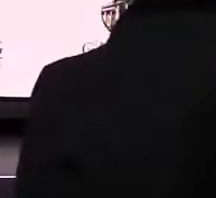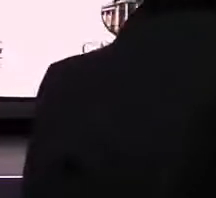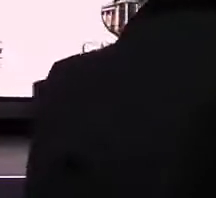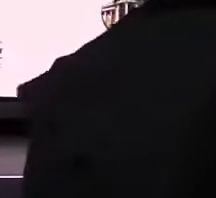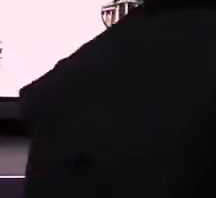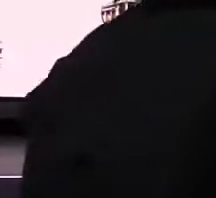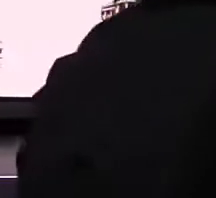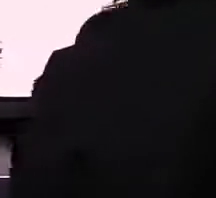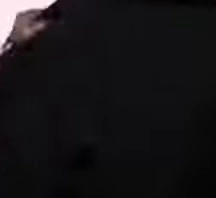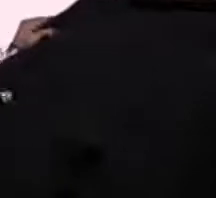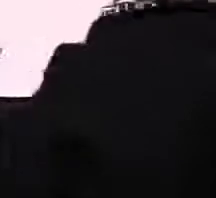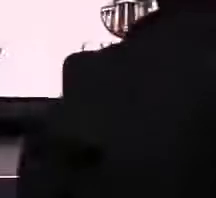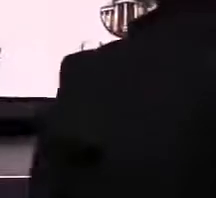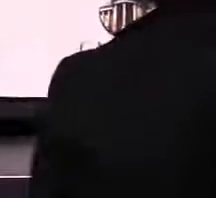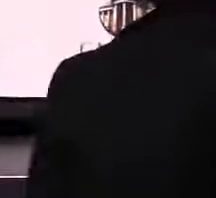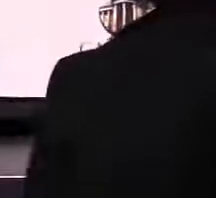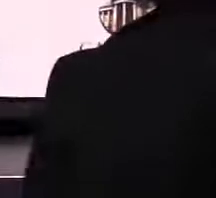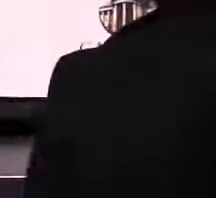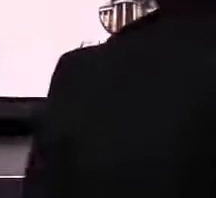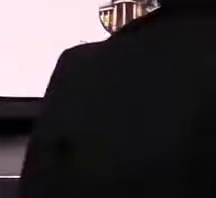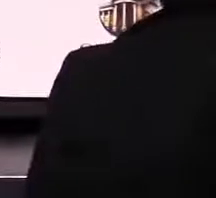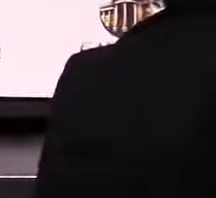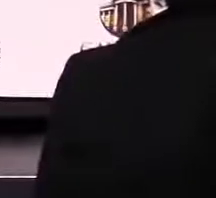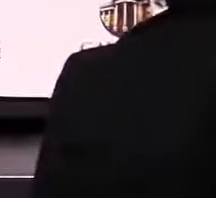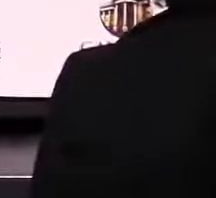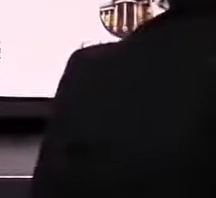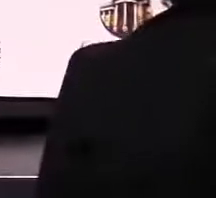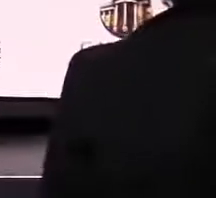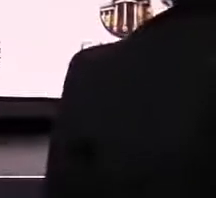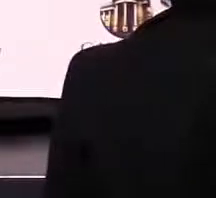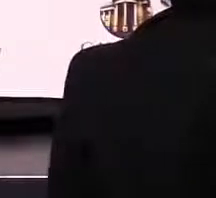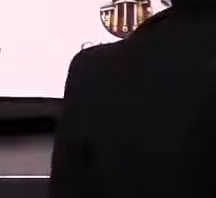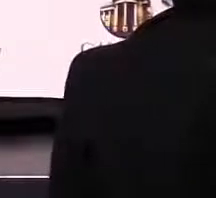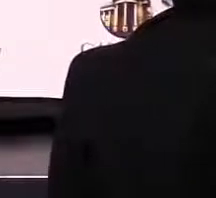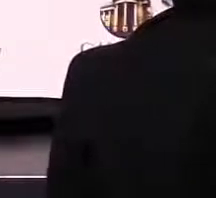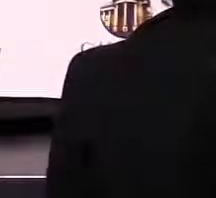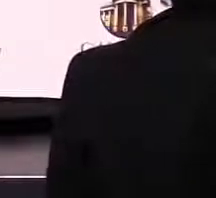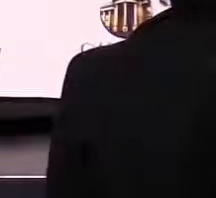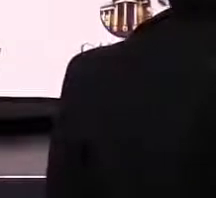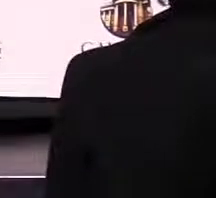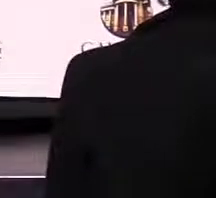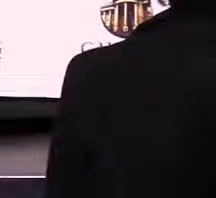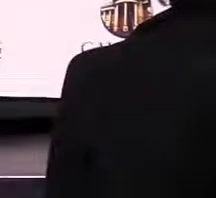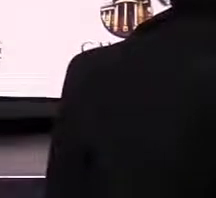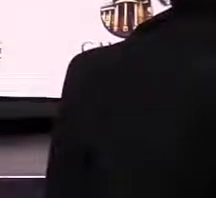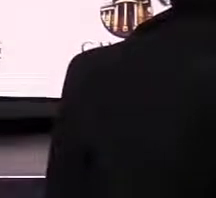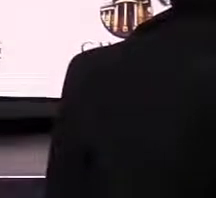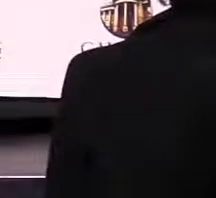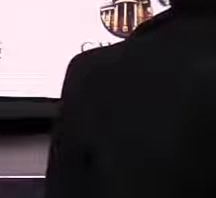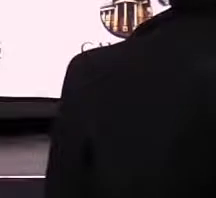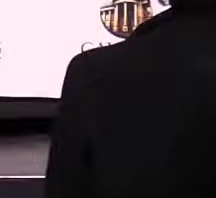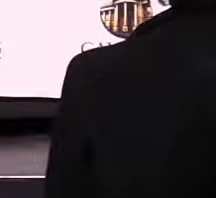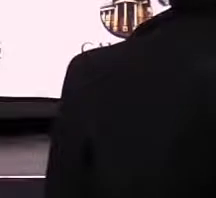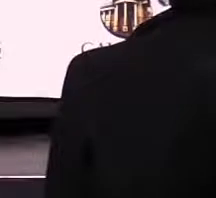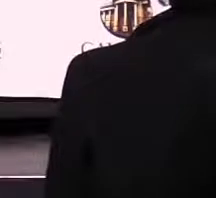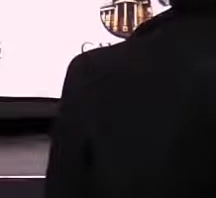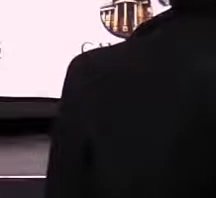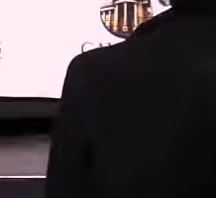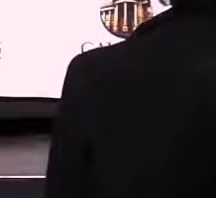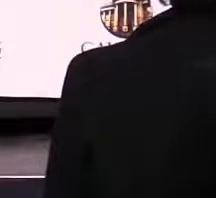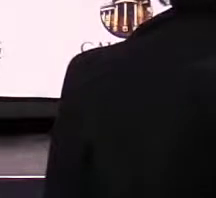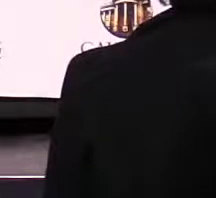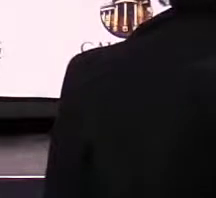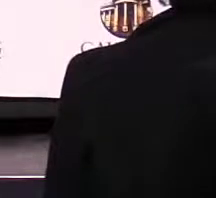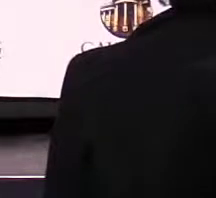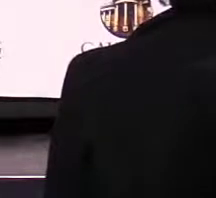an omission, Apostle Hobbs, to say that we will try to organize a feedback session on